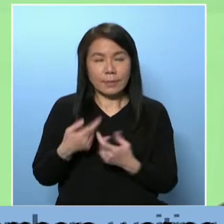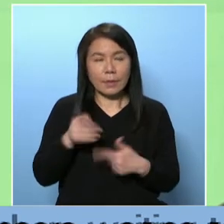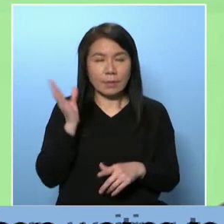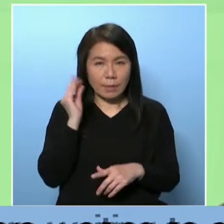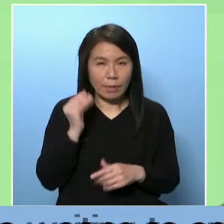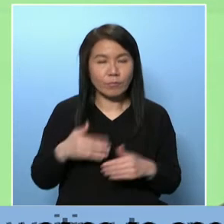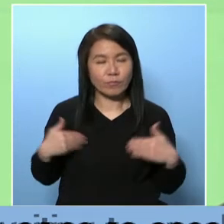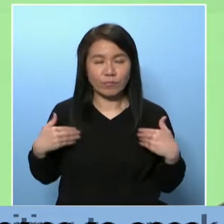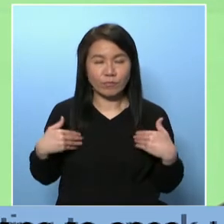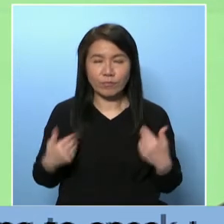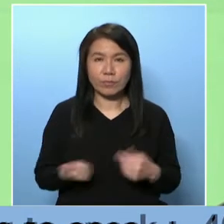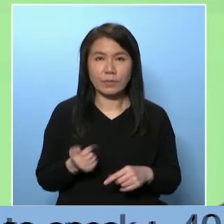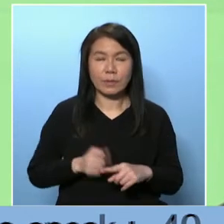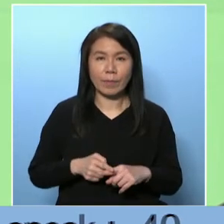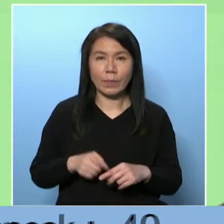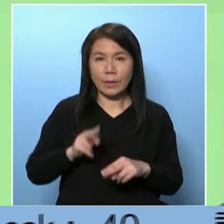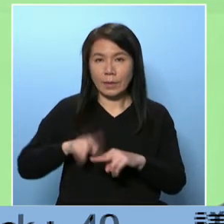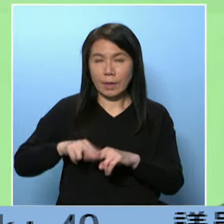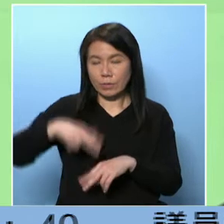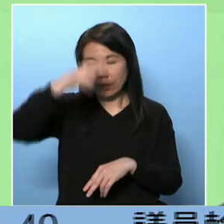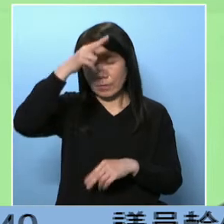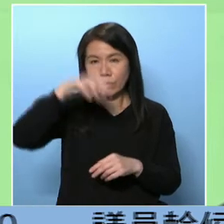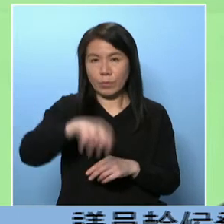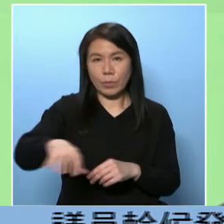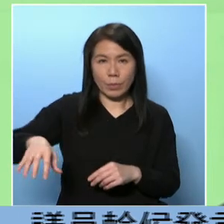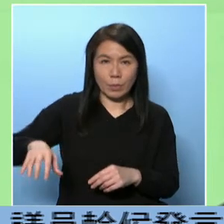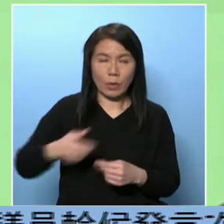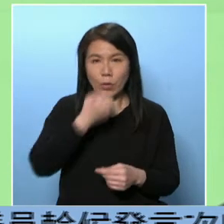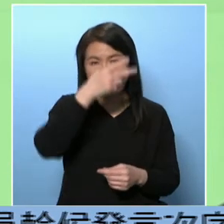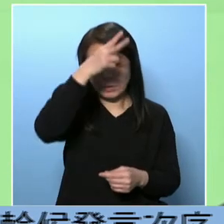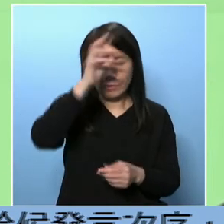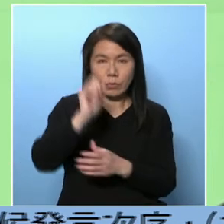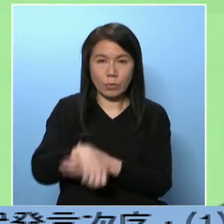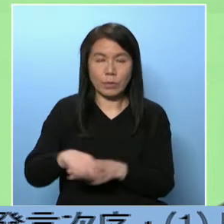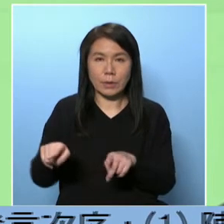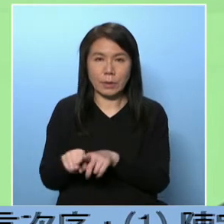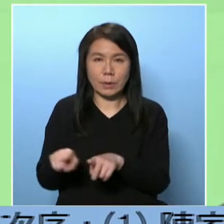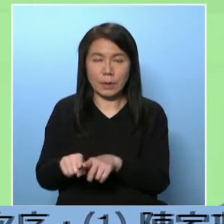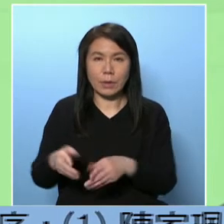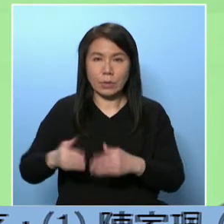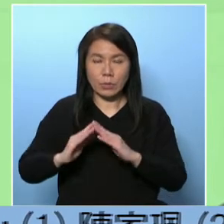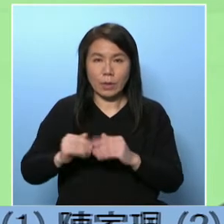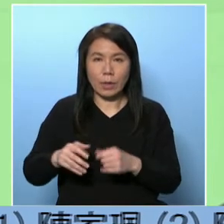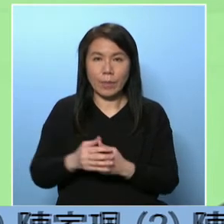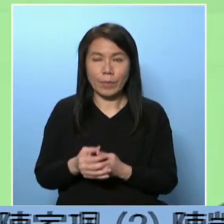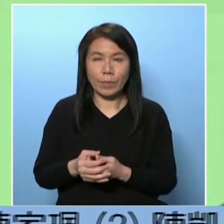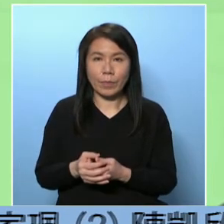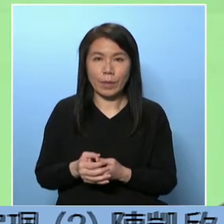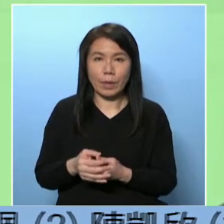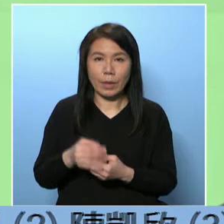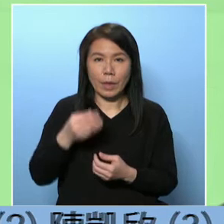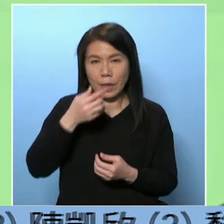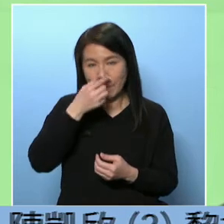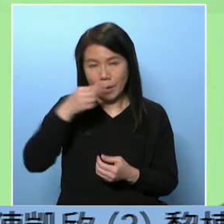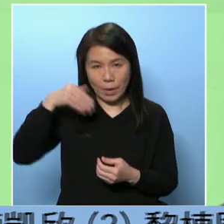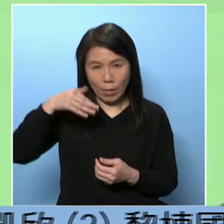raised made this request to the central authorities, and they are very supportive. And both the central authorities and the Guangdong provincial